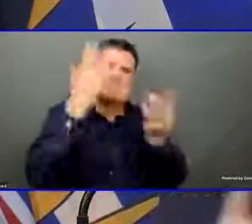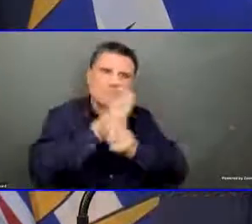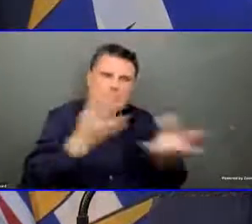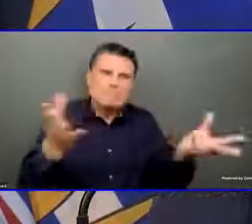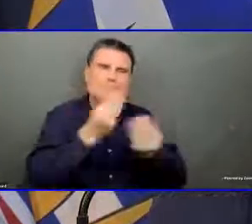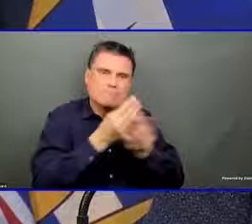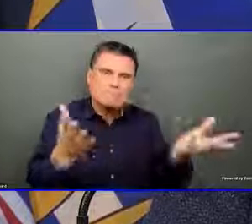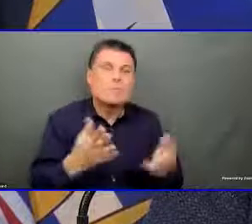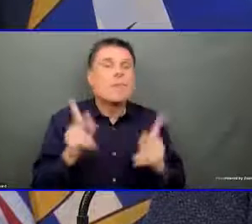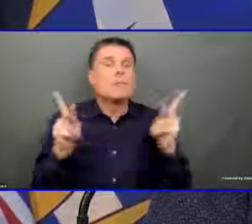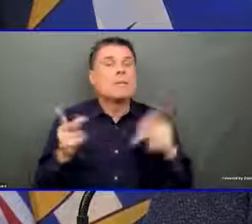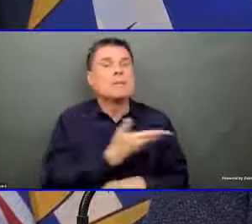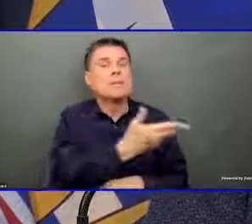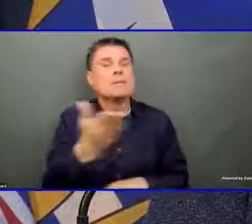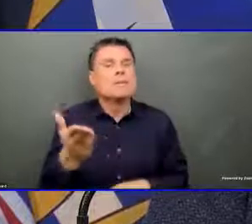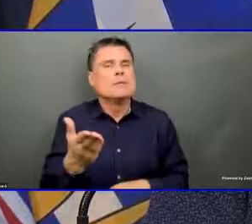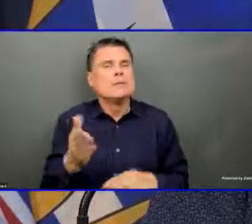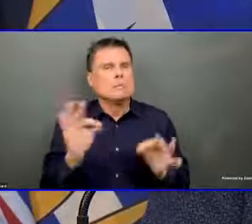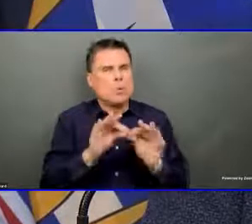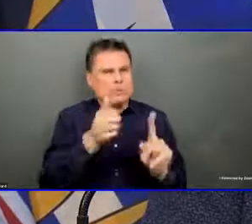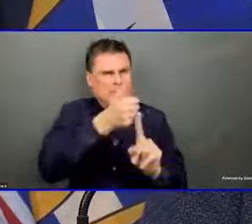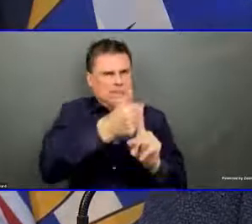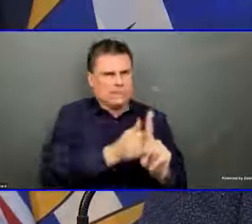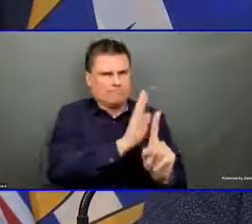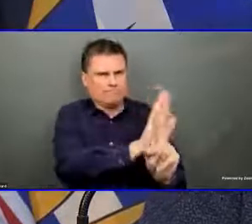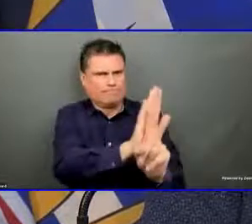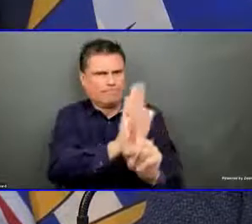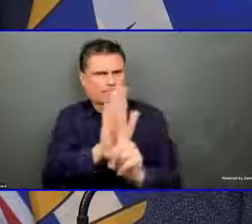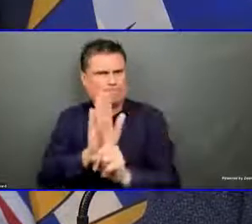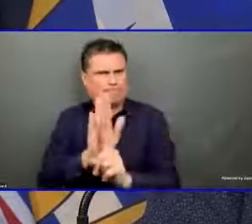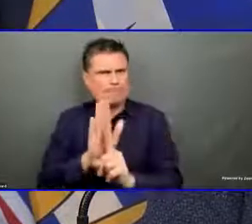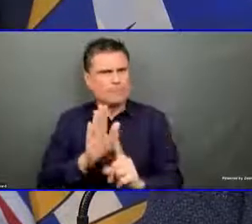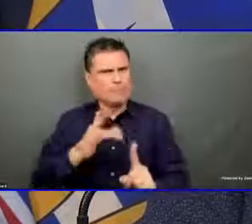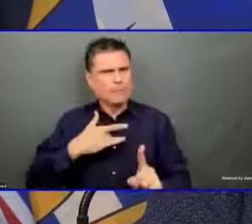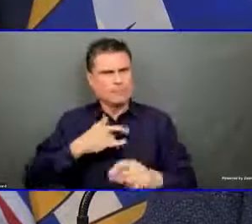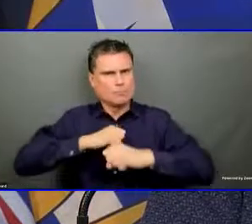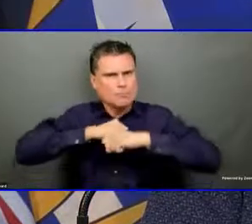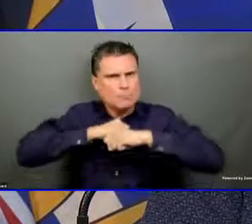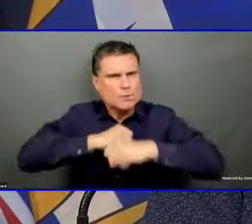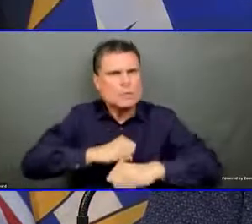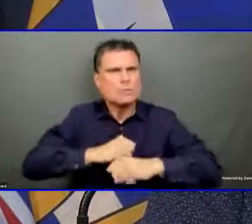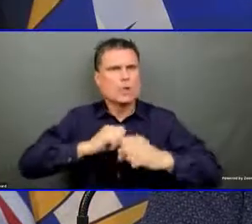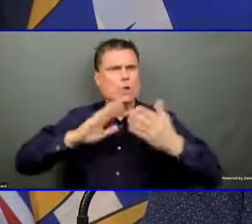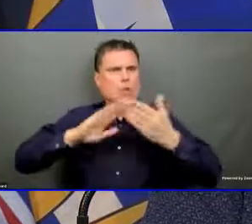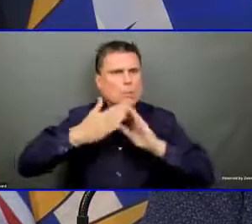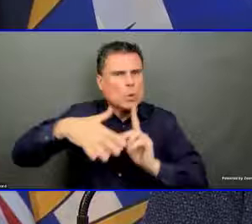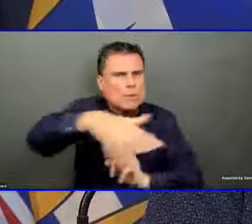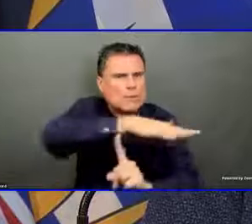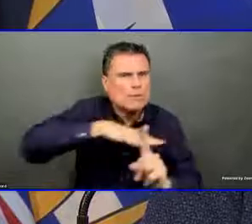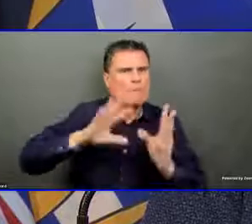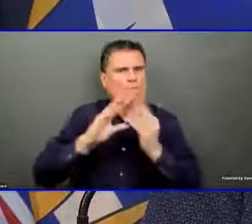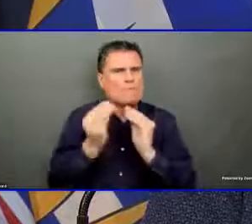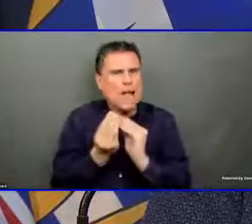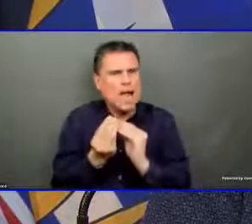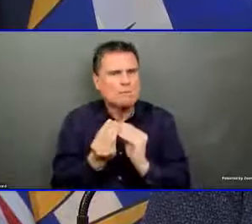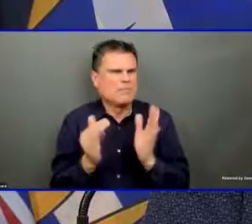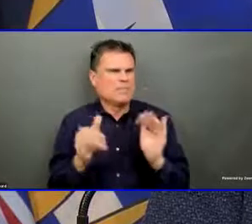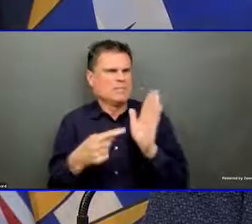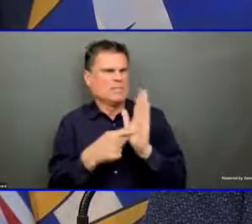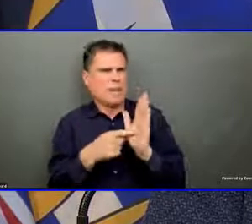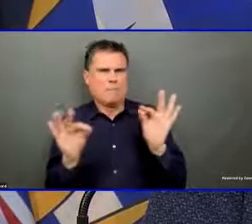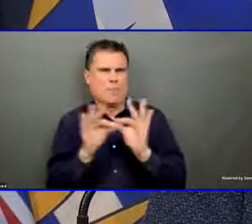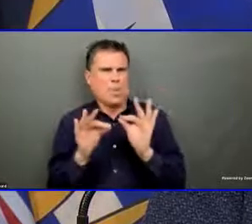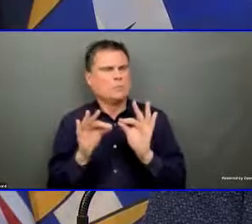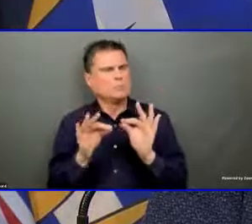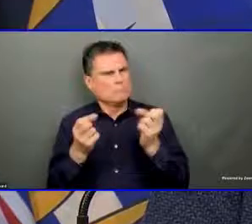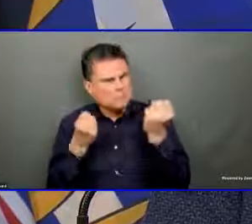for the protection of our communities and our families, and to show that example of the support for the vaccinations, the safe and effective vaccines